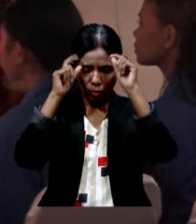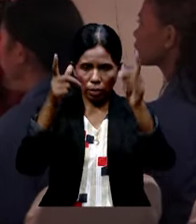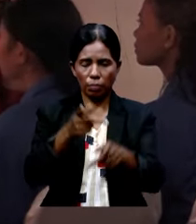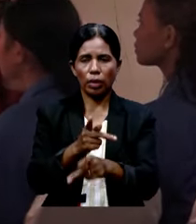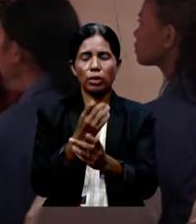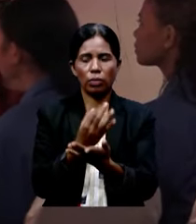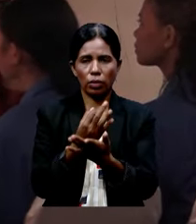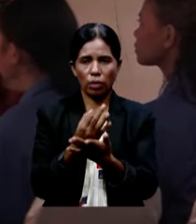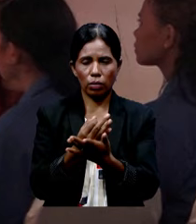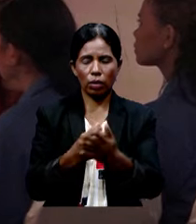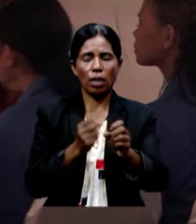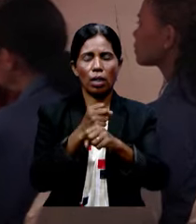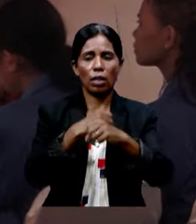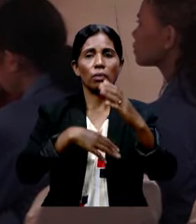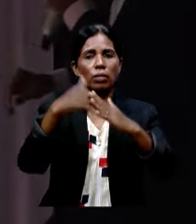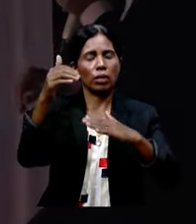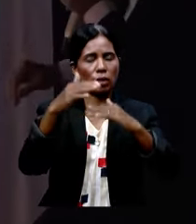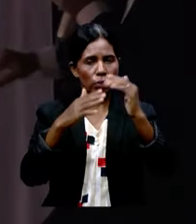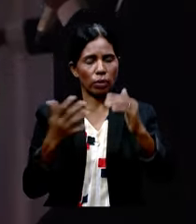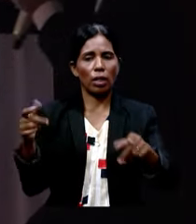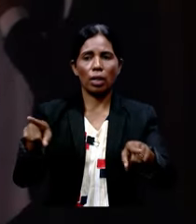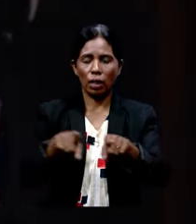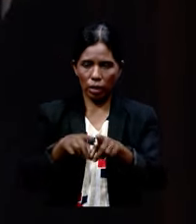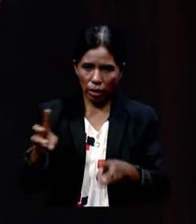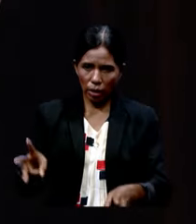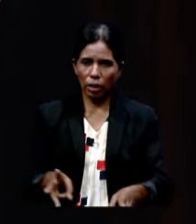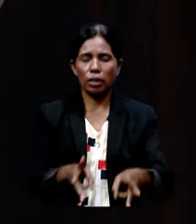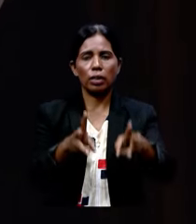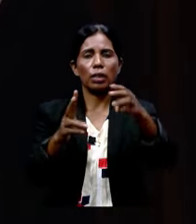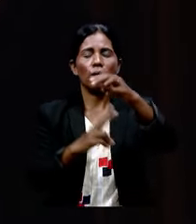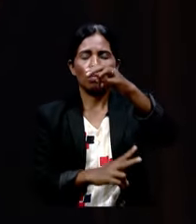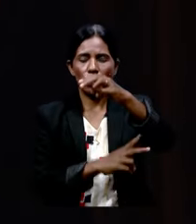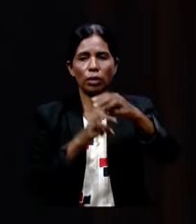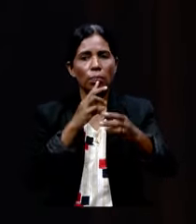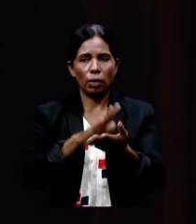de financia infraestrutura básica siranesan, estrada, ponte,